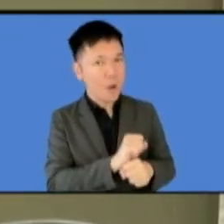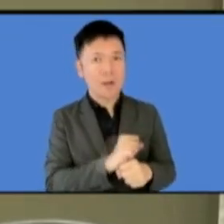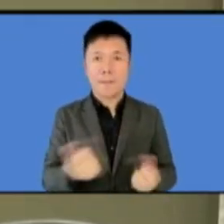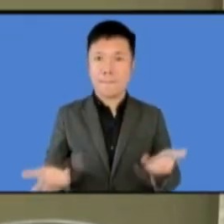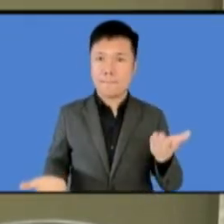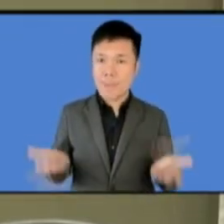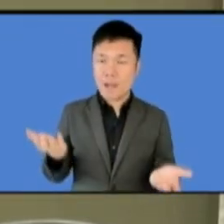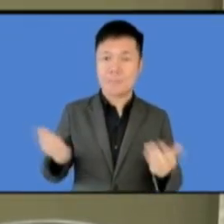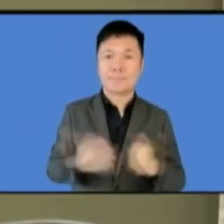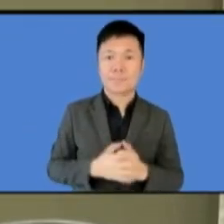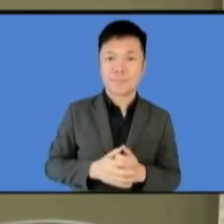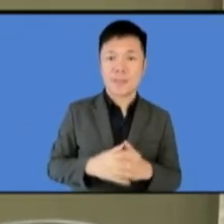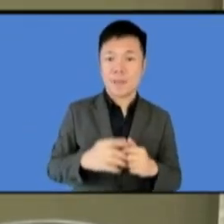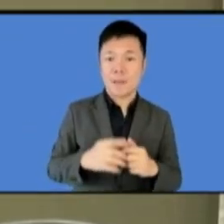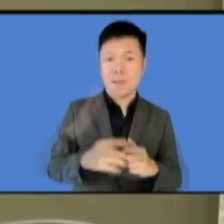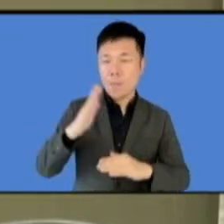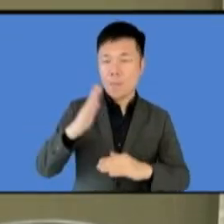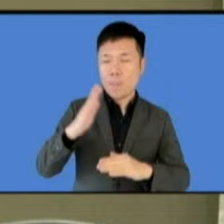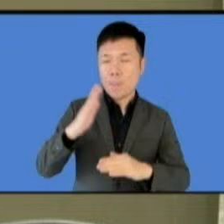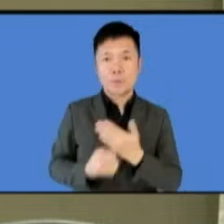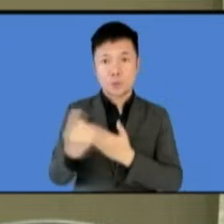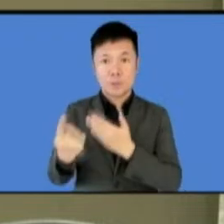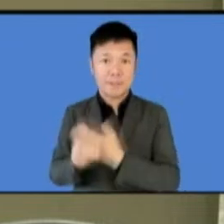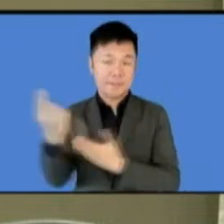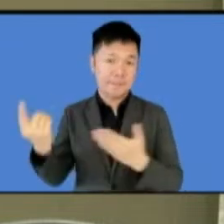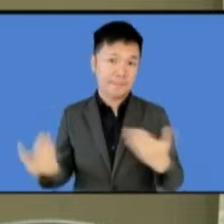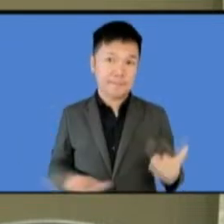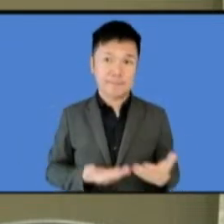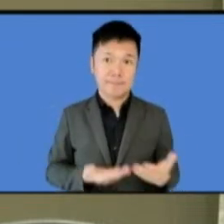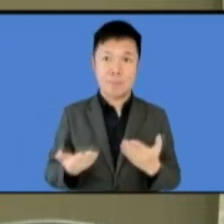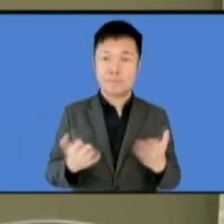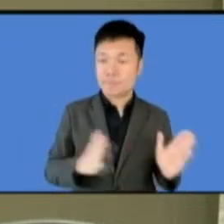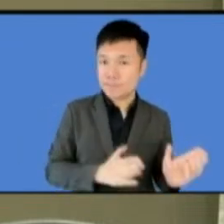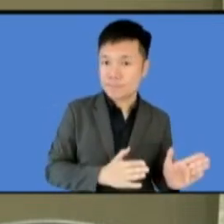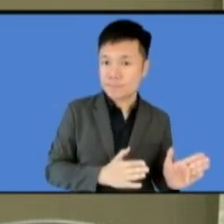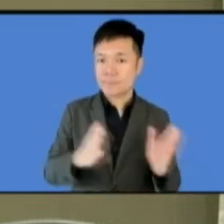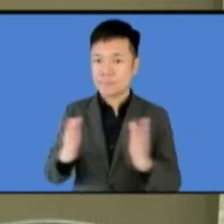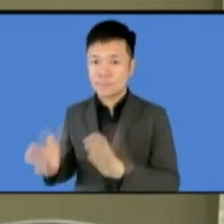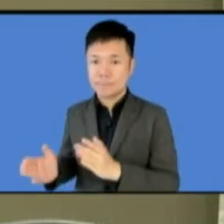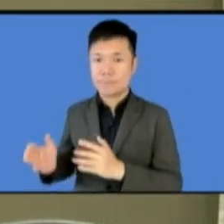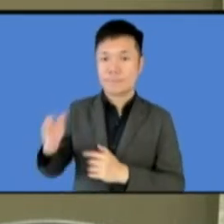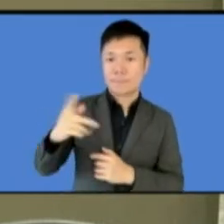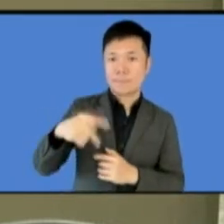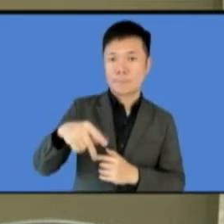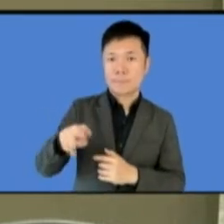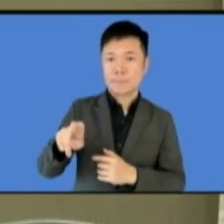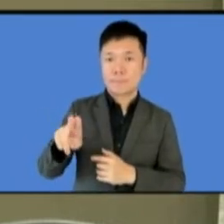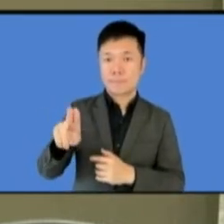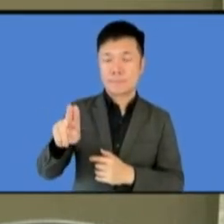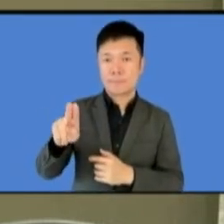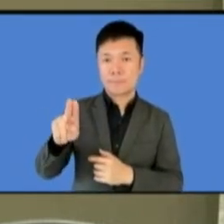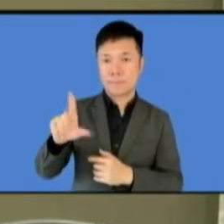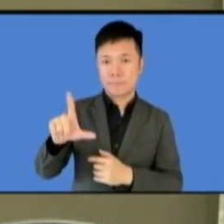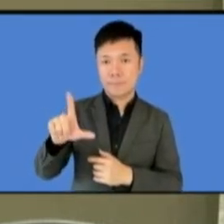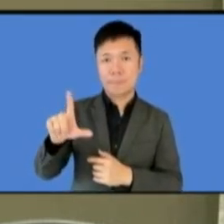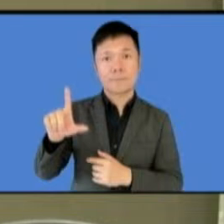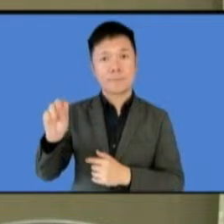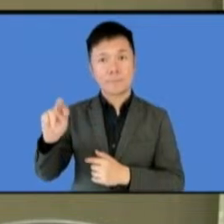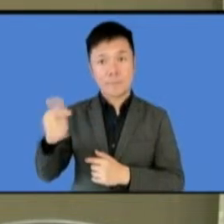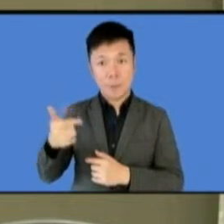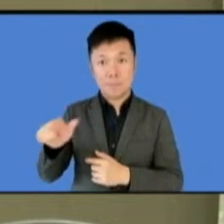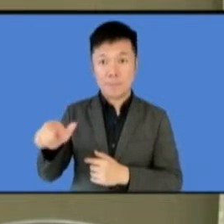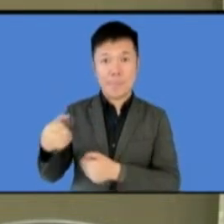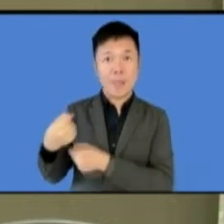also opportunities today. Now let me turn to Mr. Paul Ong. As a representative of civil society,